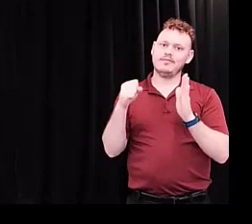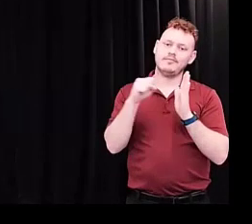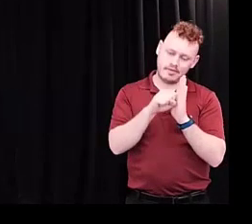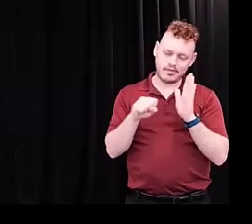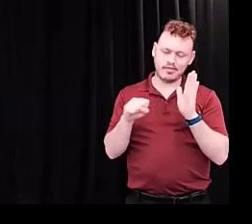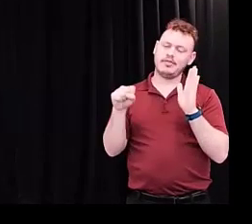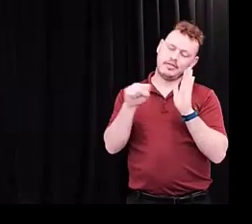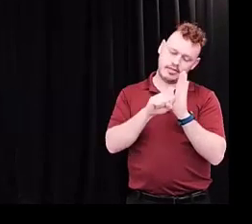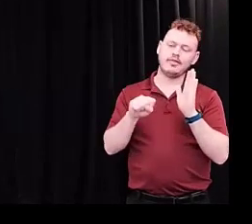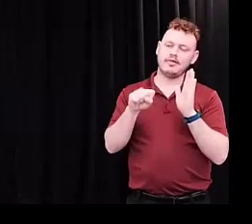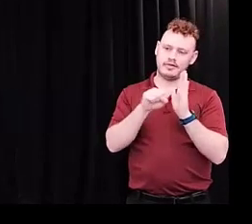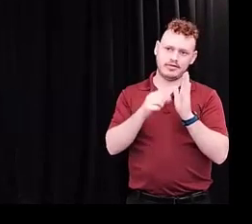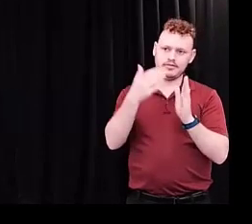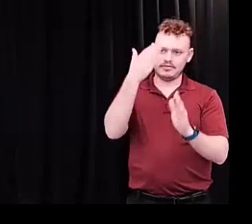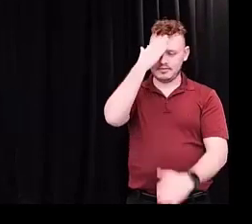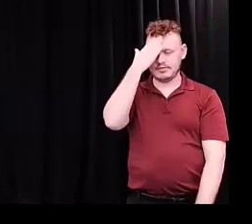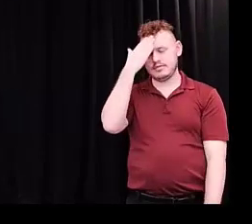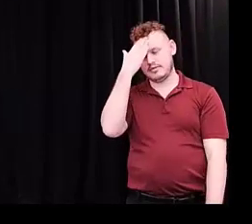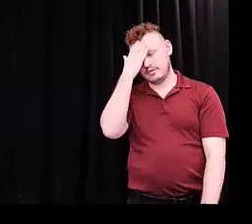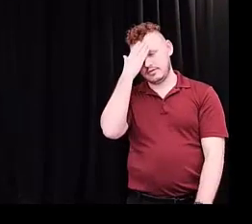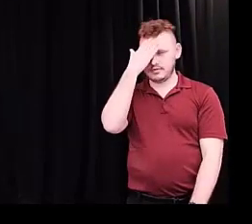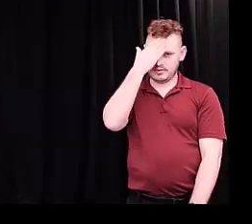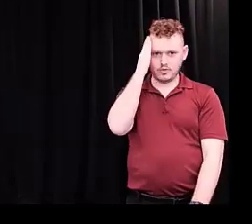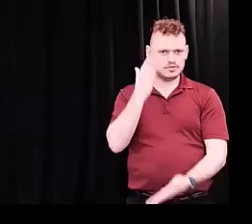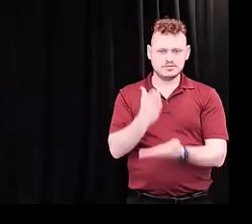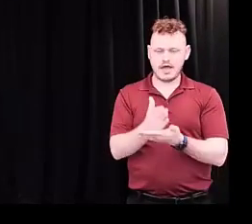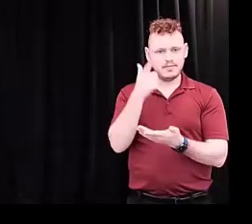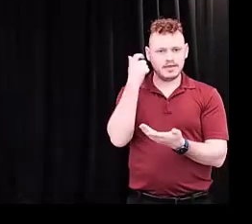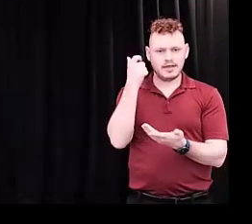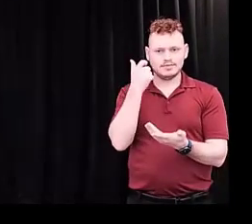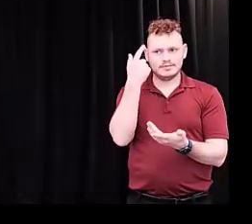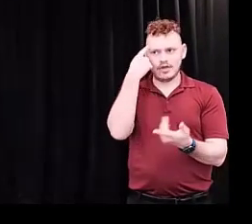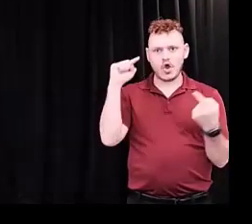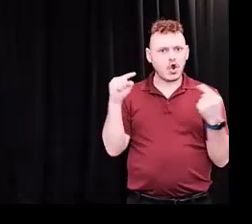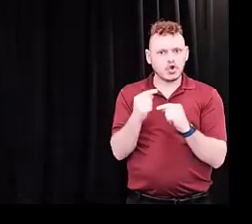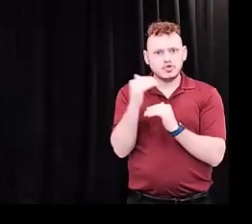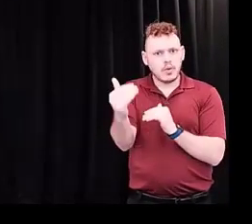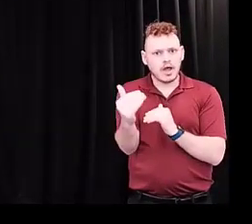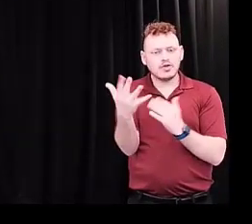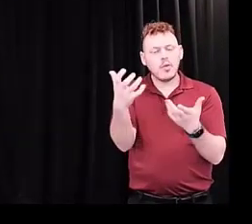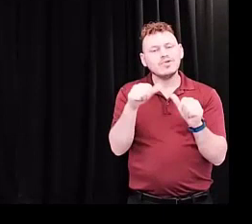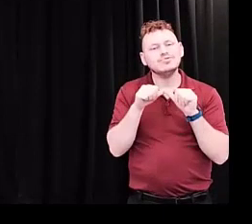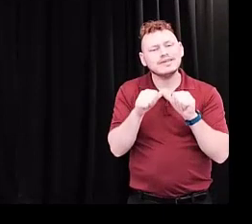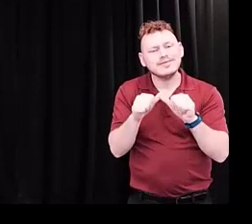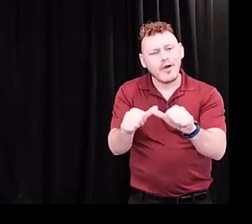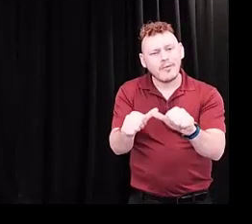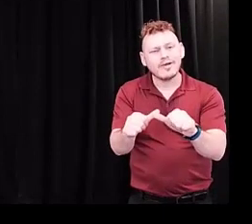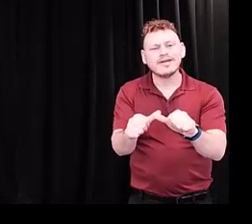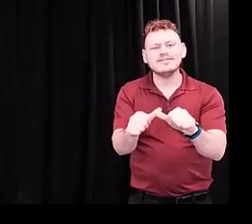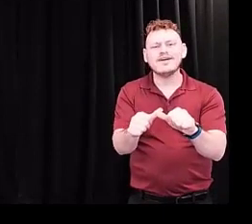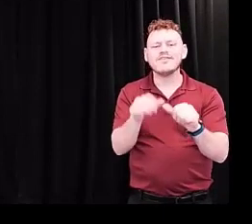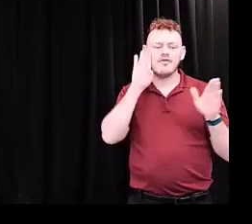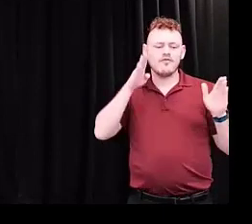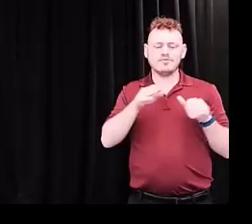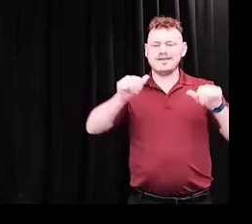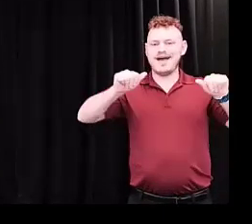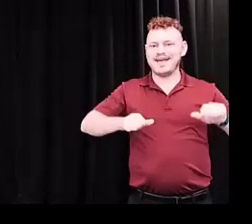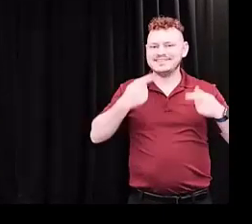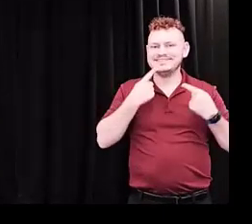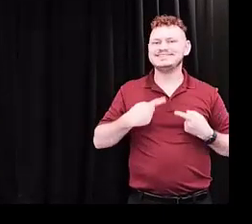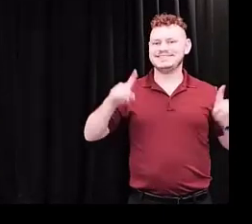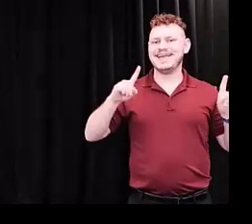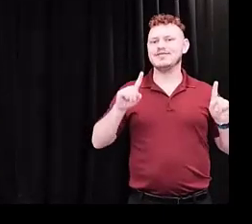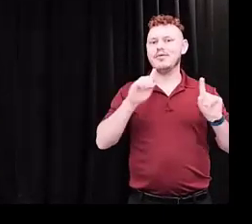and eventually you'll stop because your head hurts too much. We want you to keep going. So focus on attainable goals. That would be